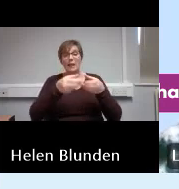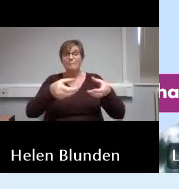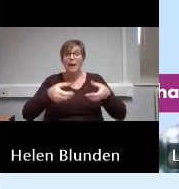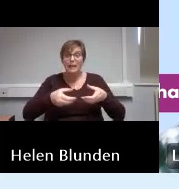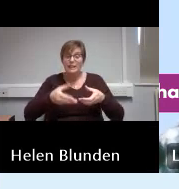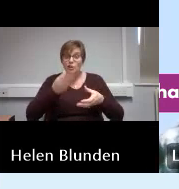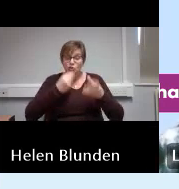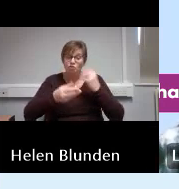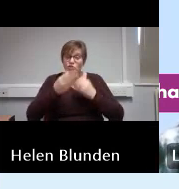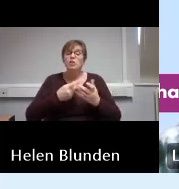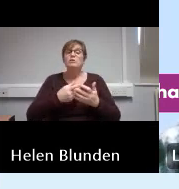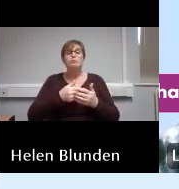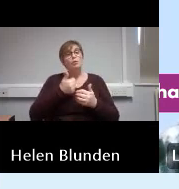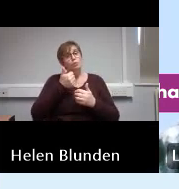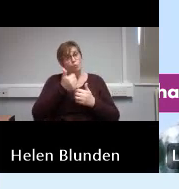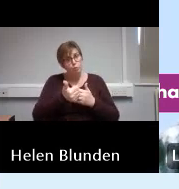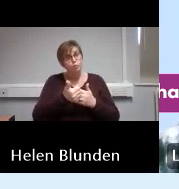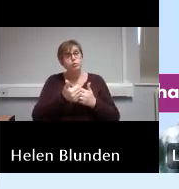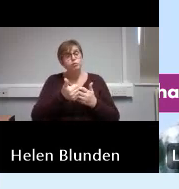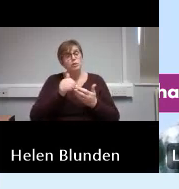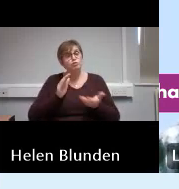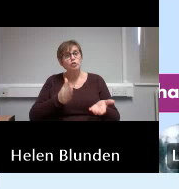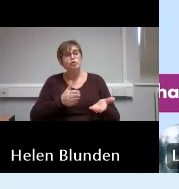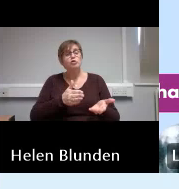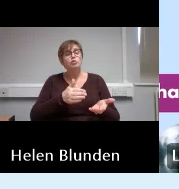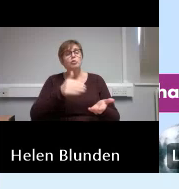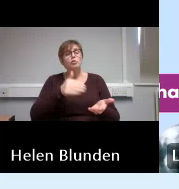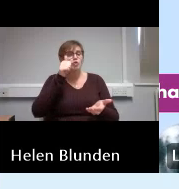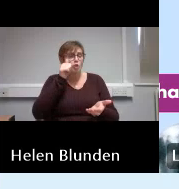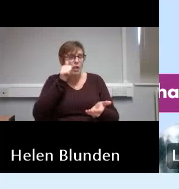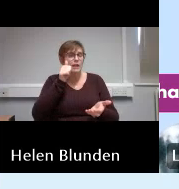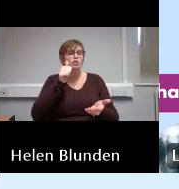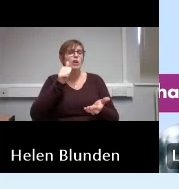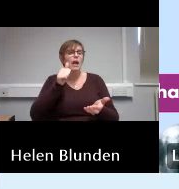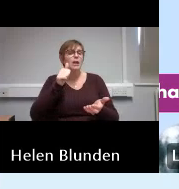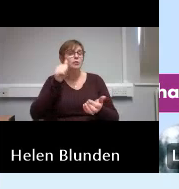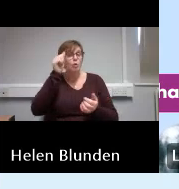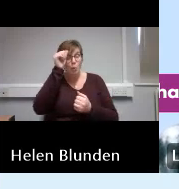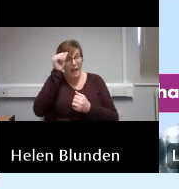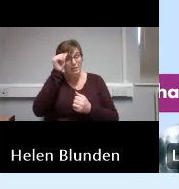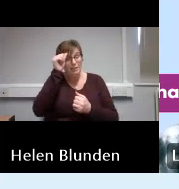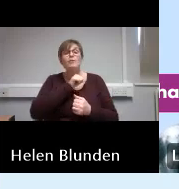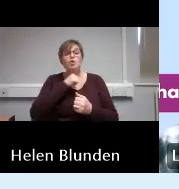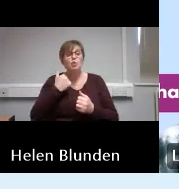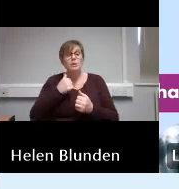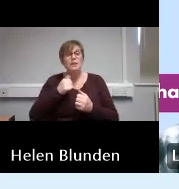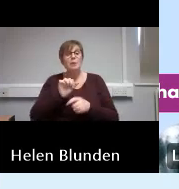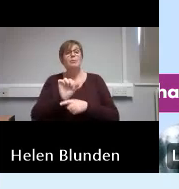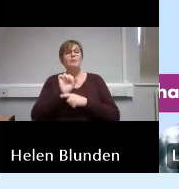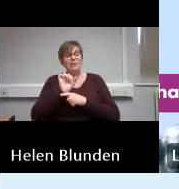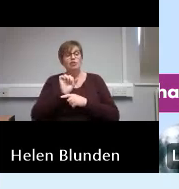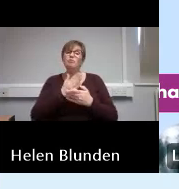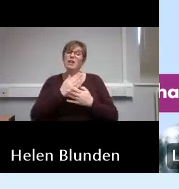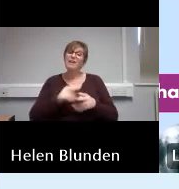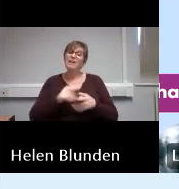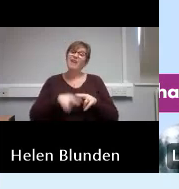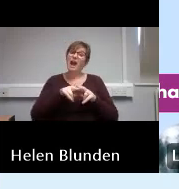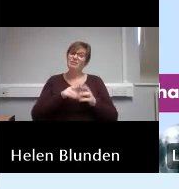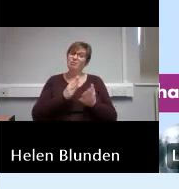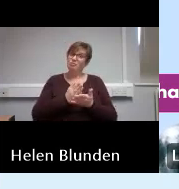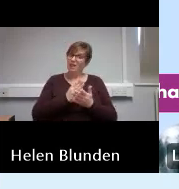good introduction to knowledge and awareness about suicide prevention. And then the final area really is around